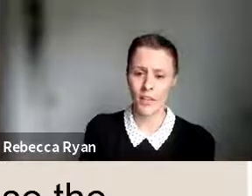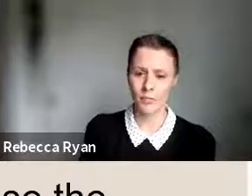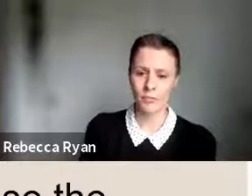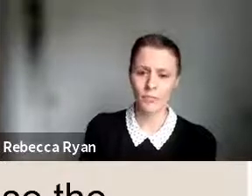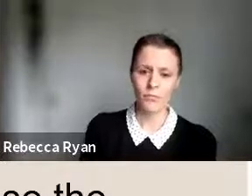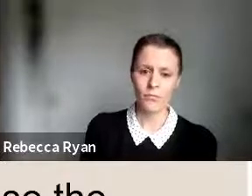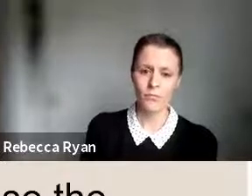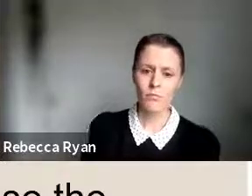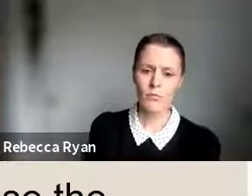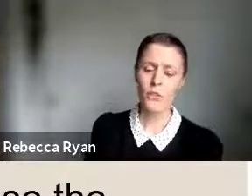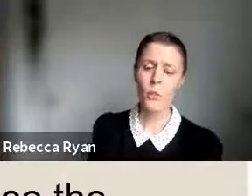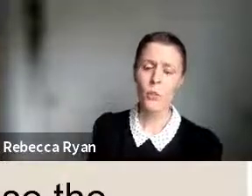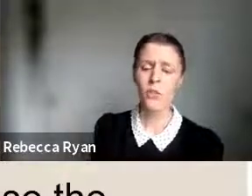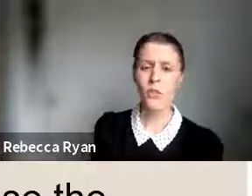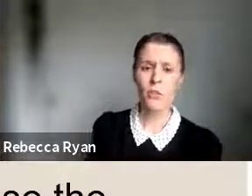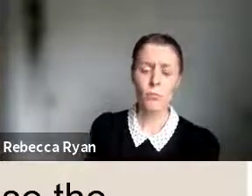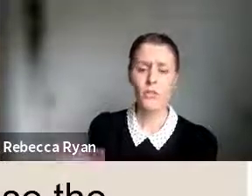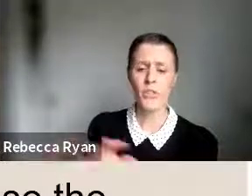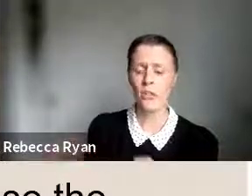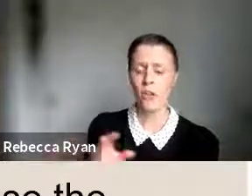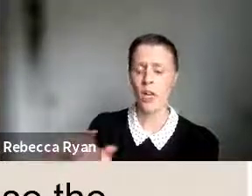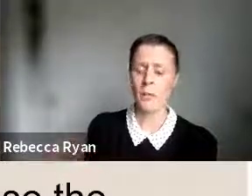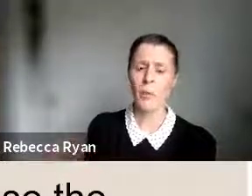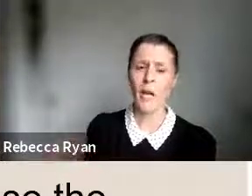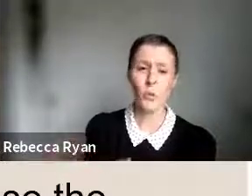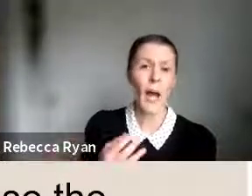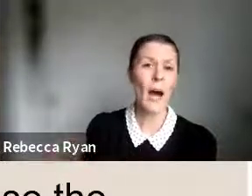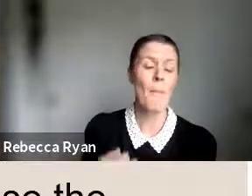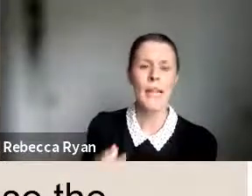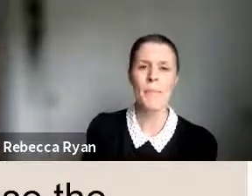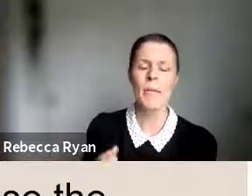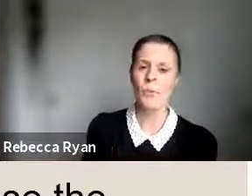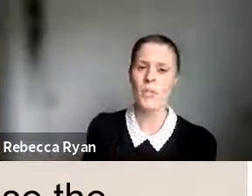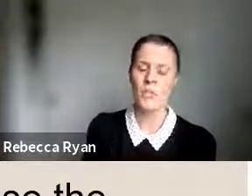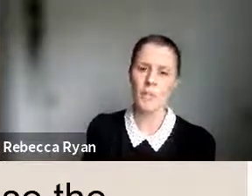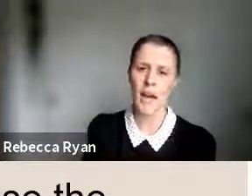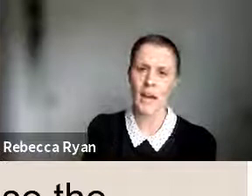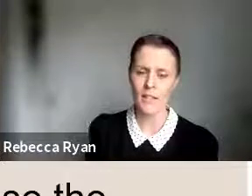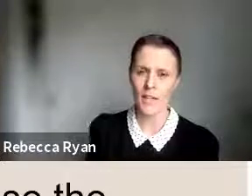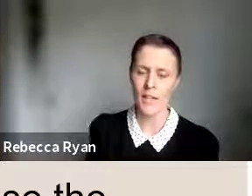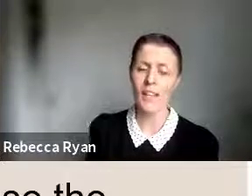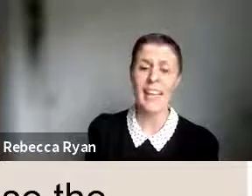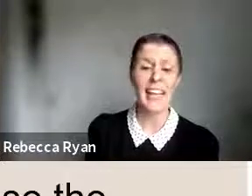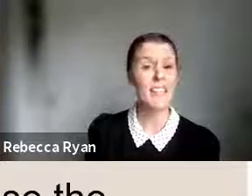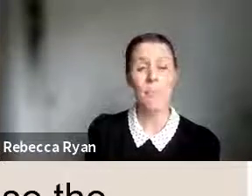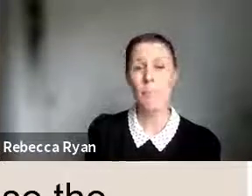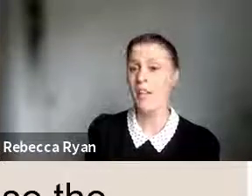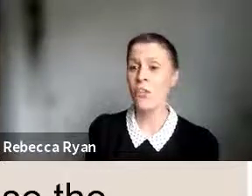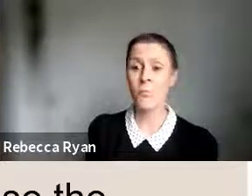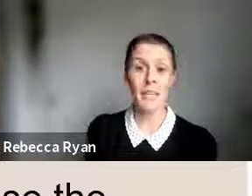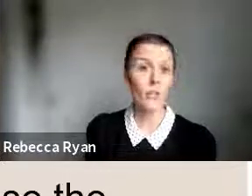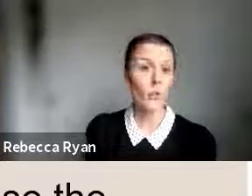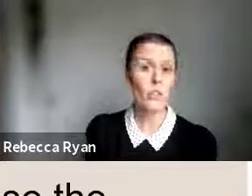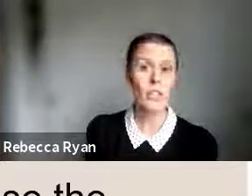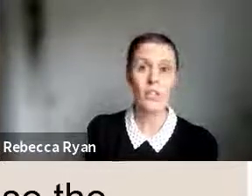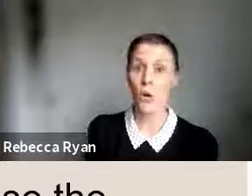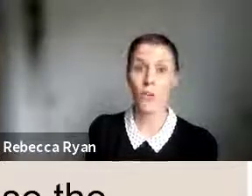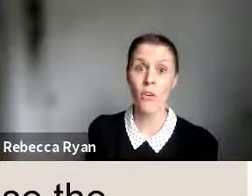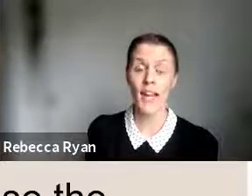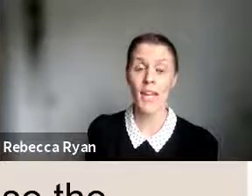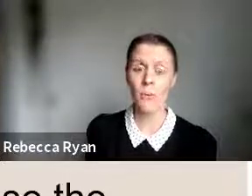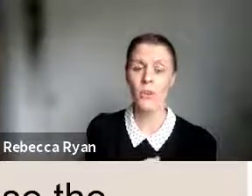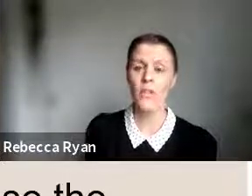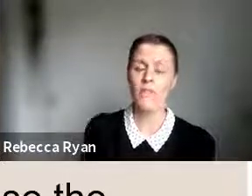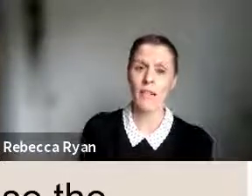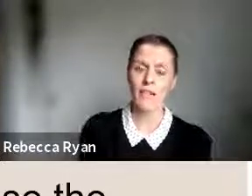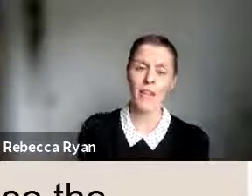sick. So what is the percentage? A lot of people ask, well, how many people need to be vaccinated? It depends. Measles needs like over